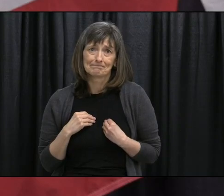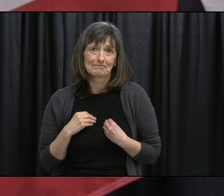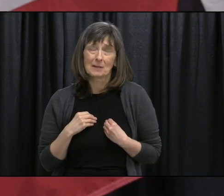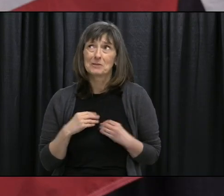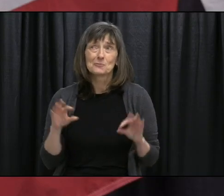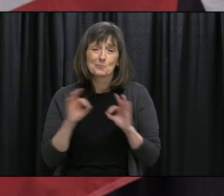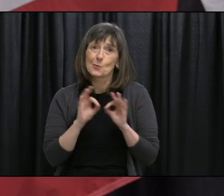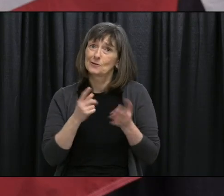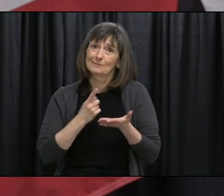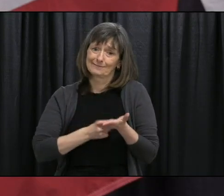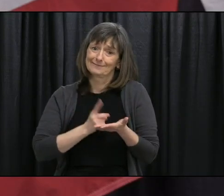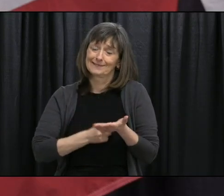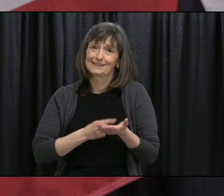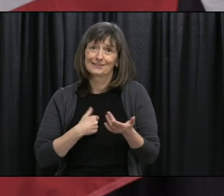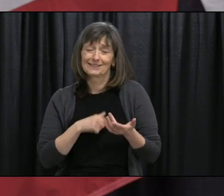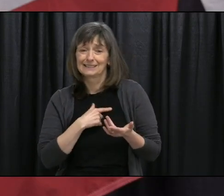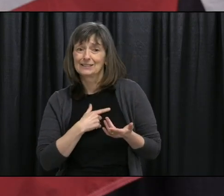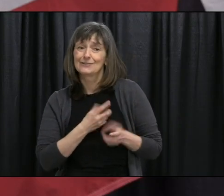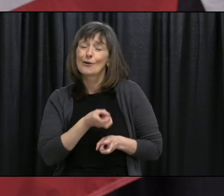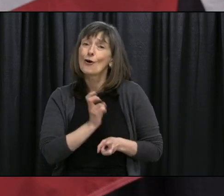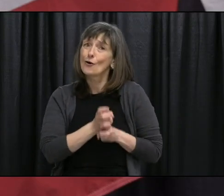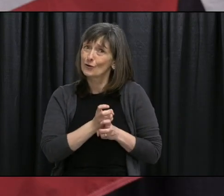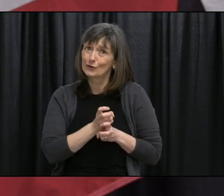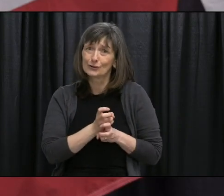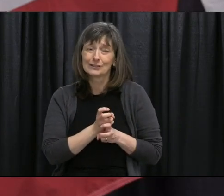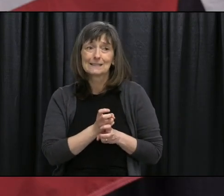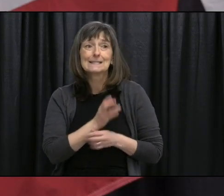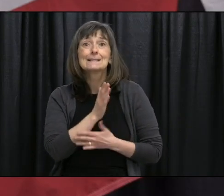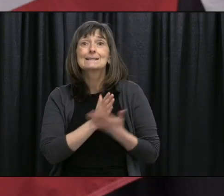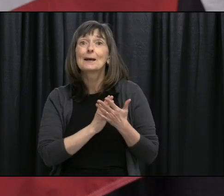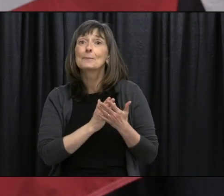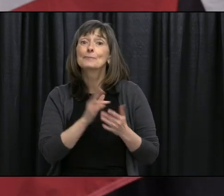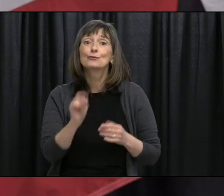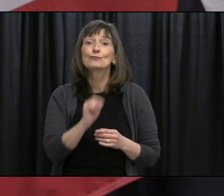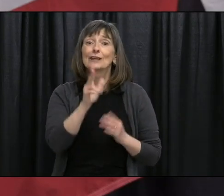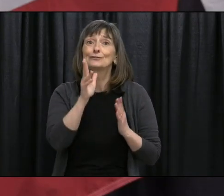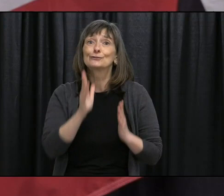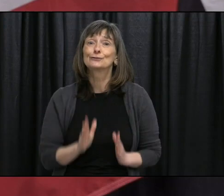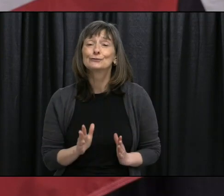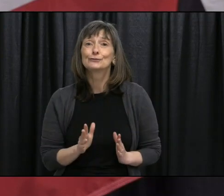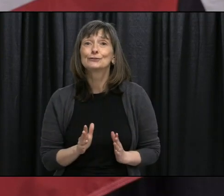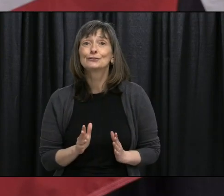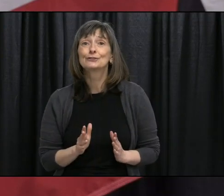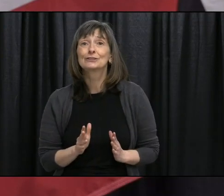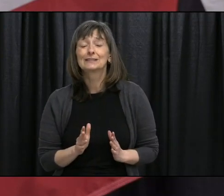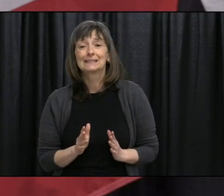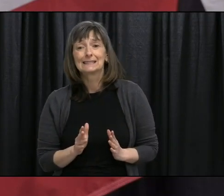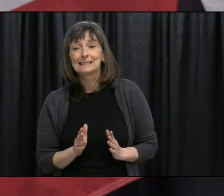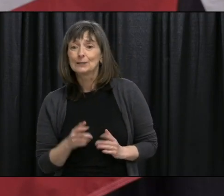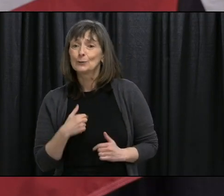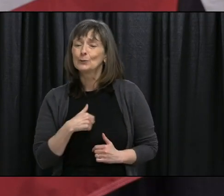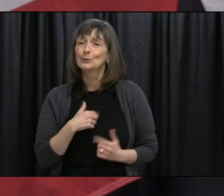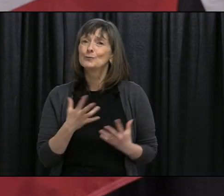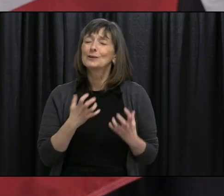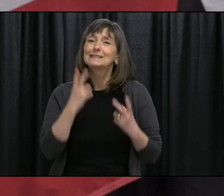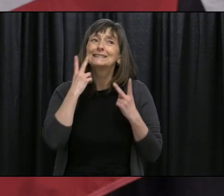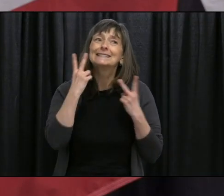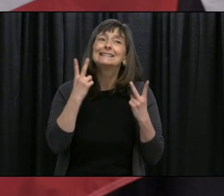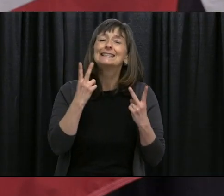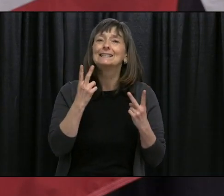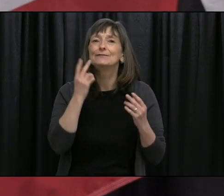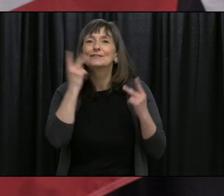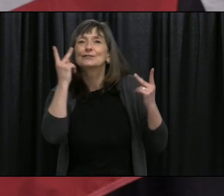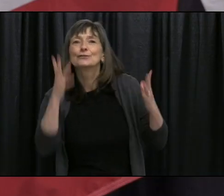to have. You can imagine how difficult it is for someone from Newfoundland and Labrador, because we just like to see people show